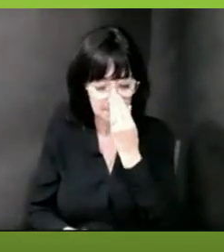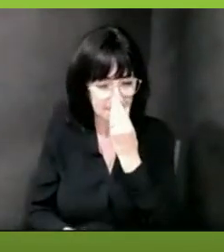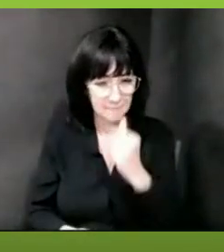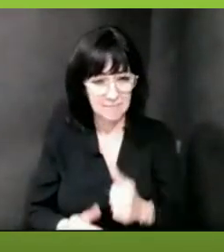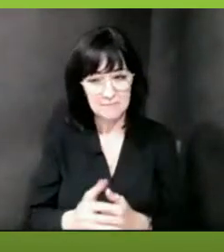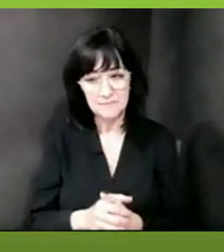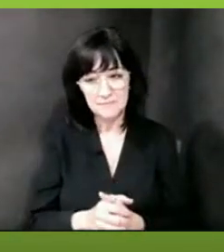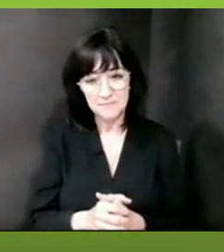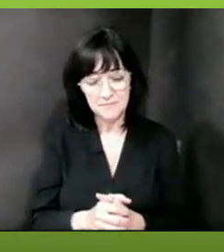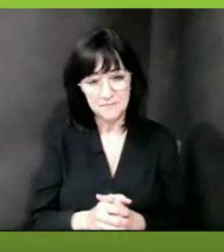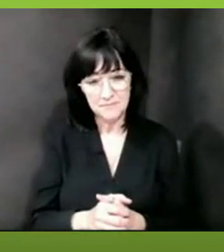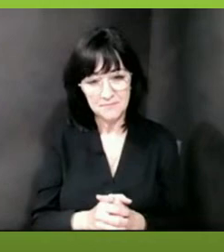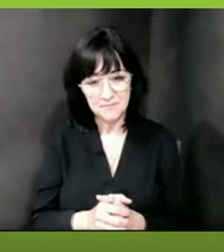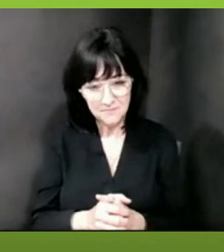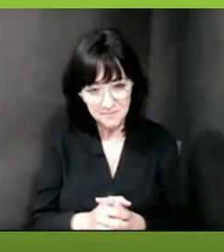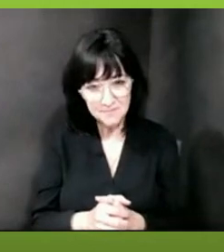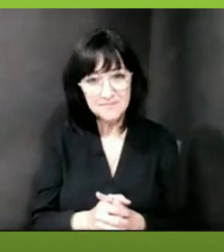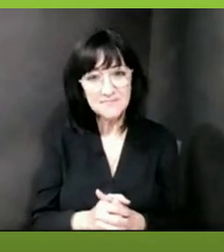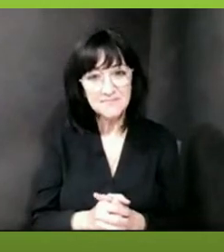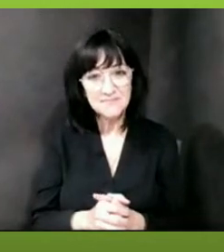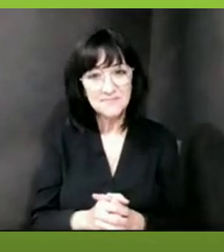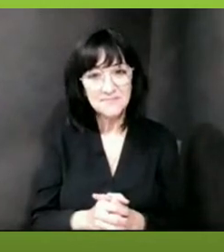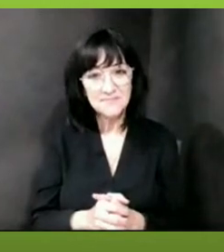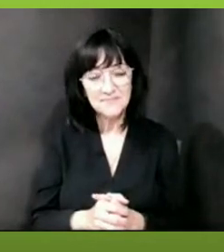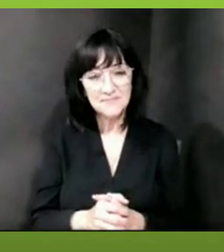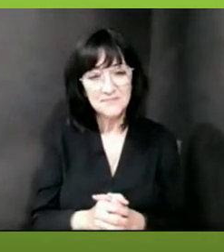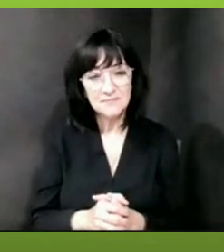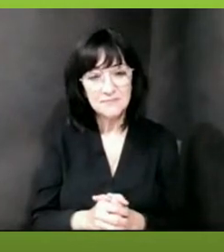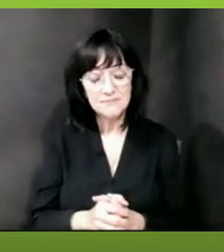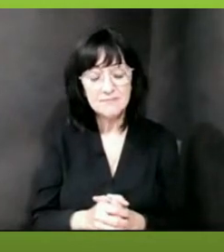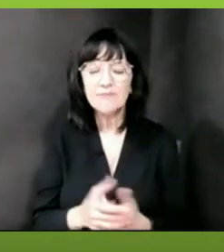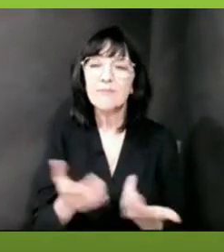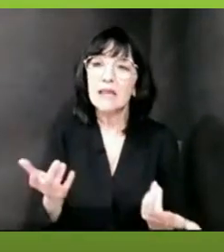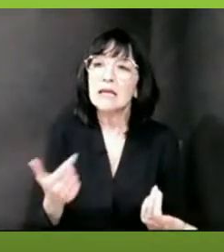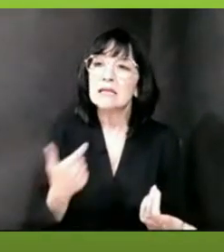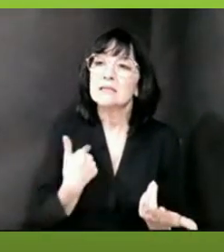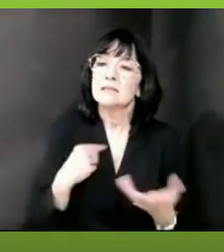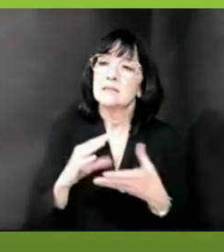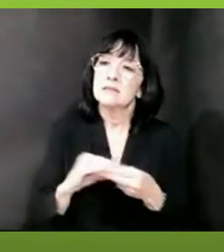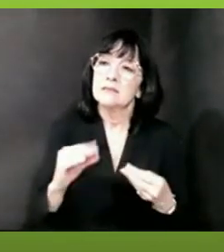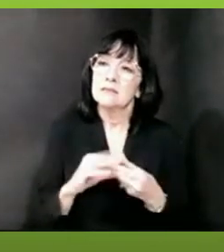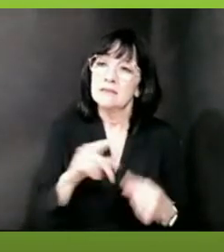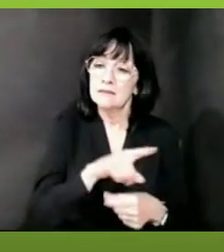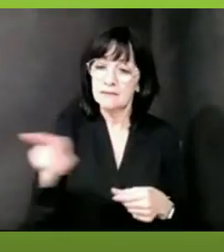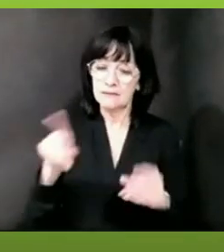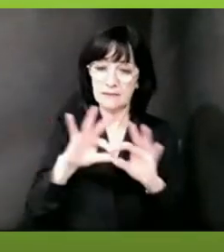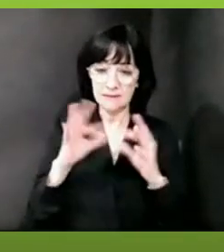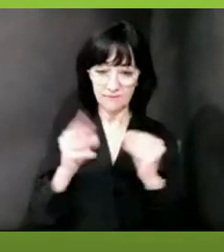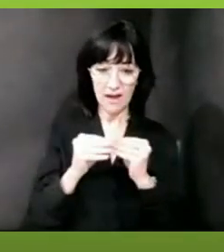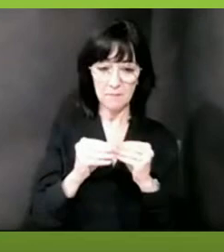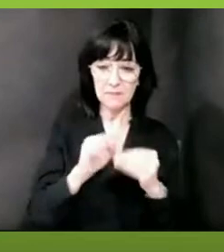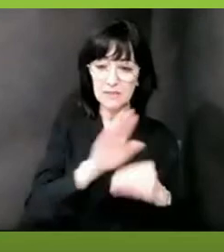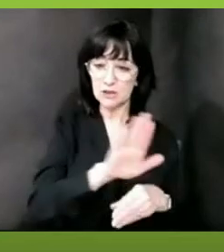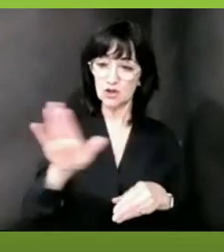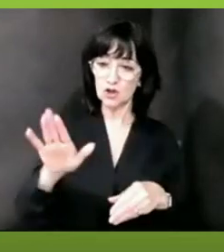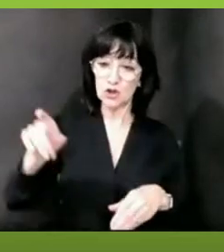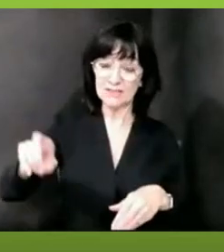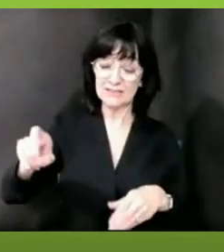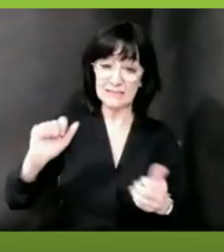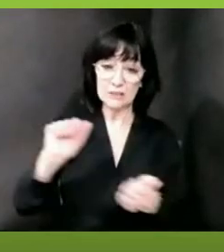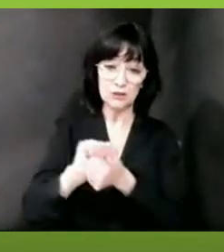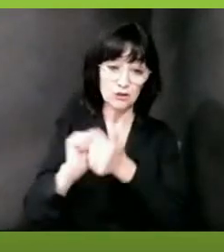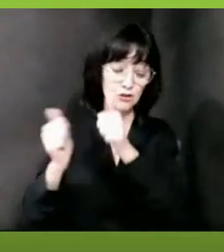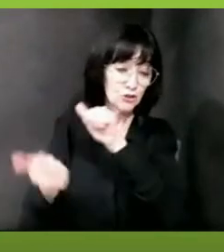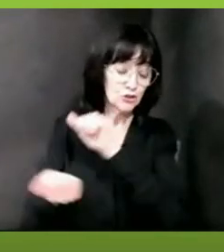As far as how the needs of families have changed, of course, when the pandemic